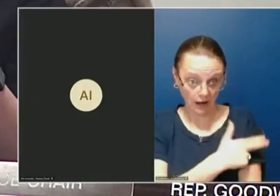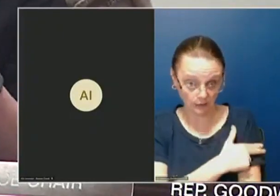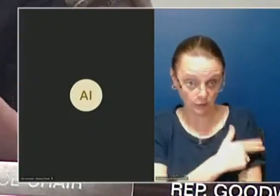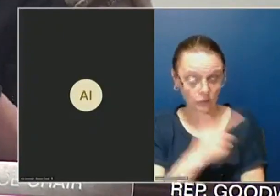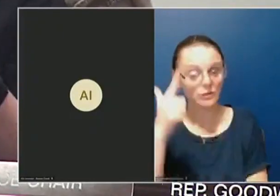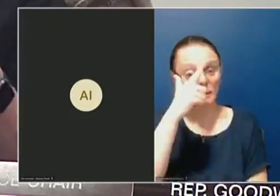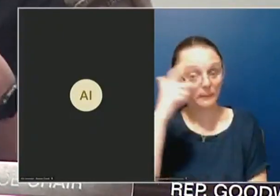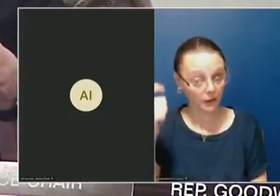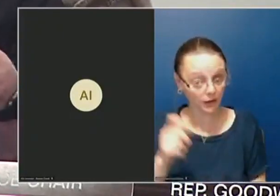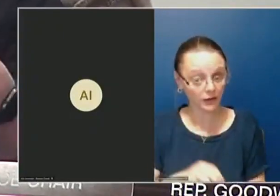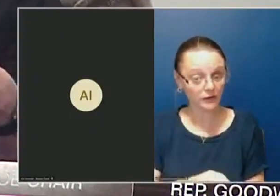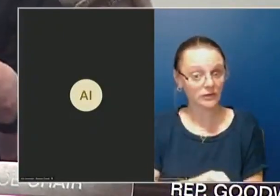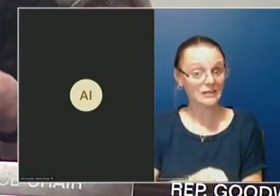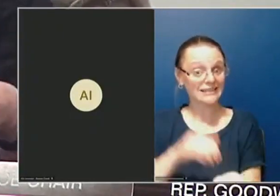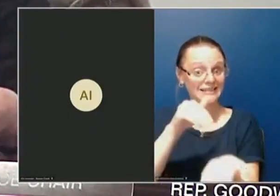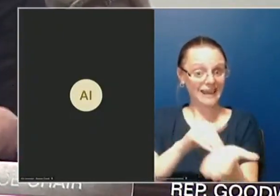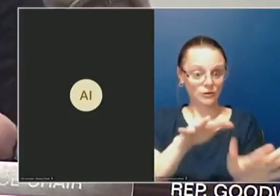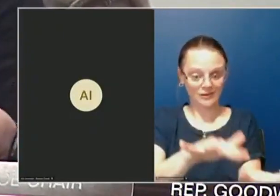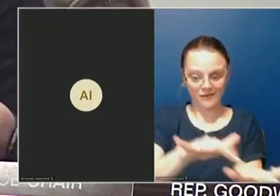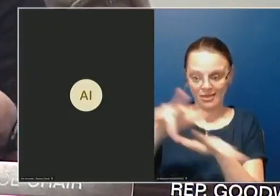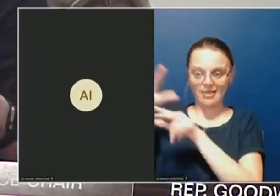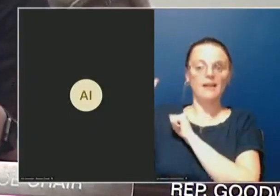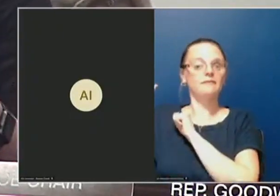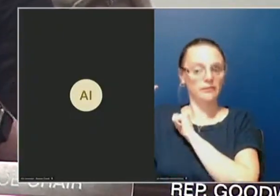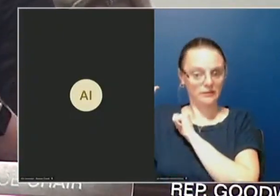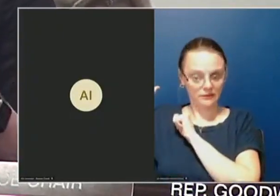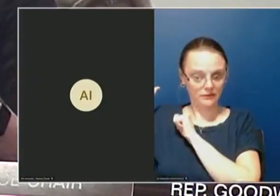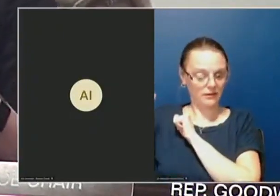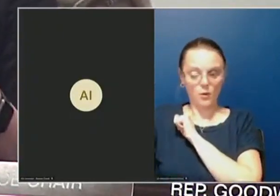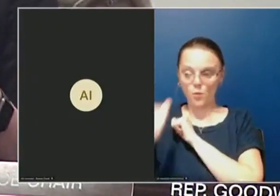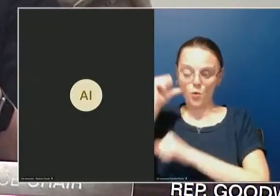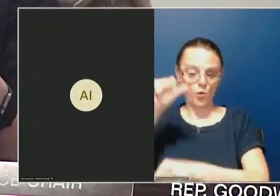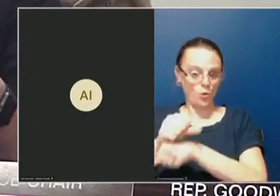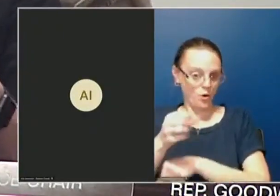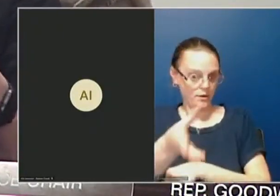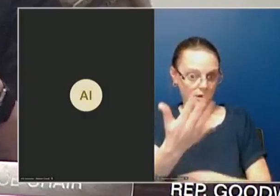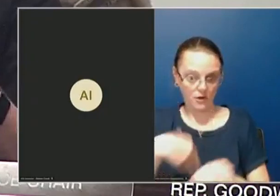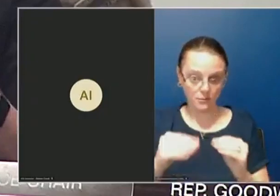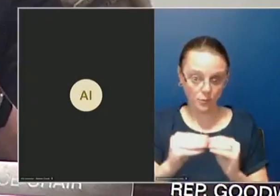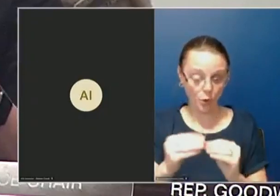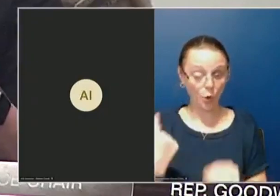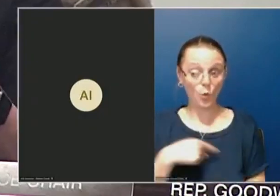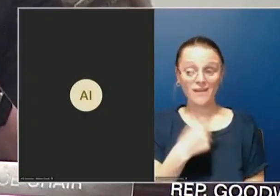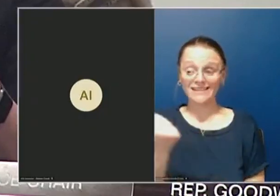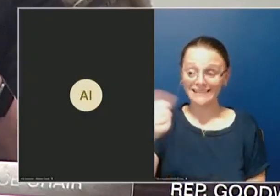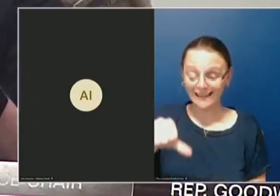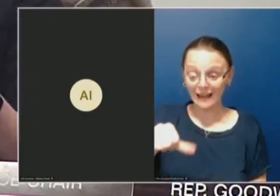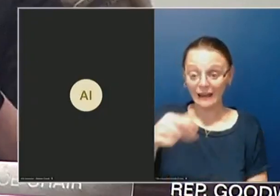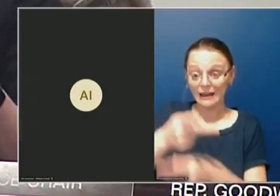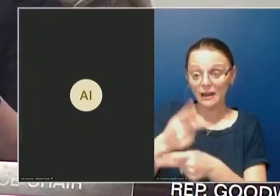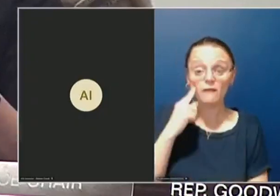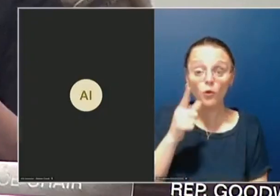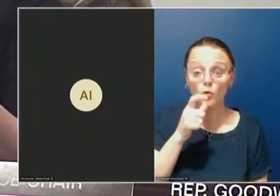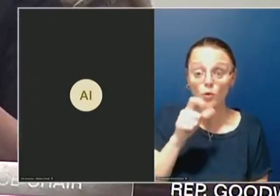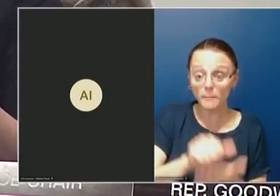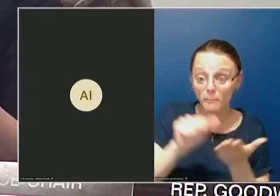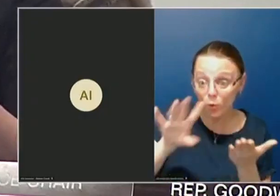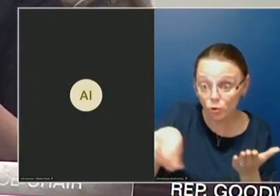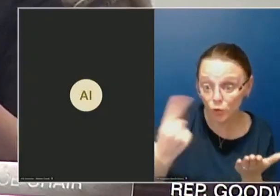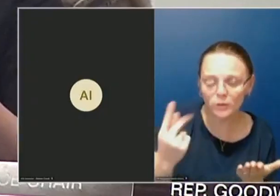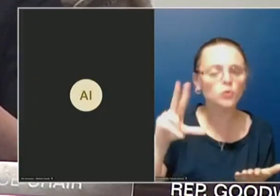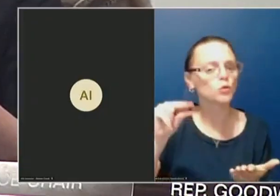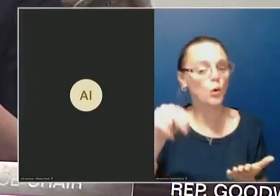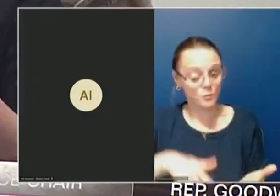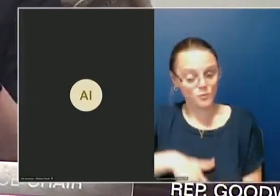losing providers. We are not just denying abortion care, we are denying care to pregnant people, and people will get